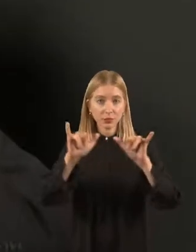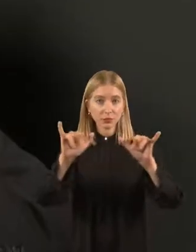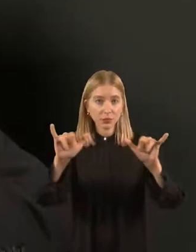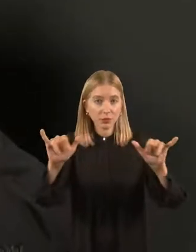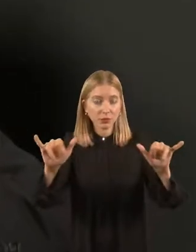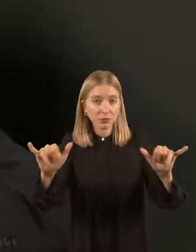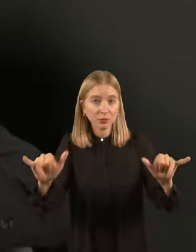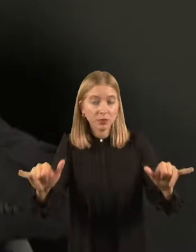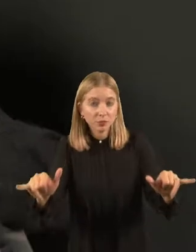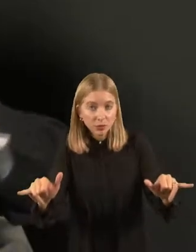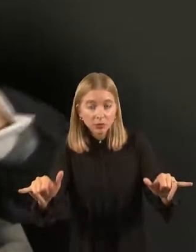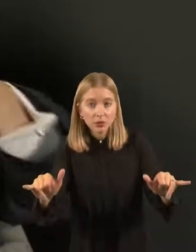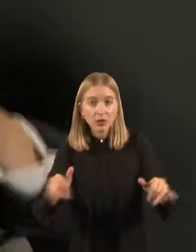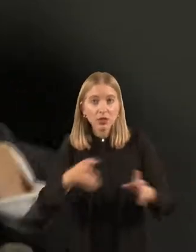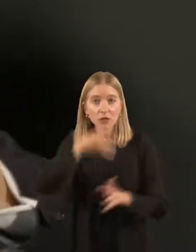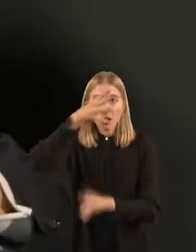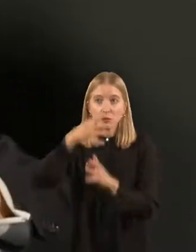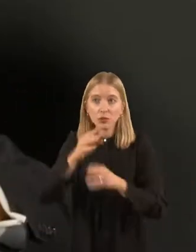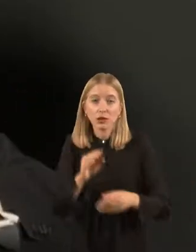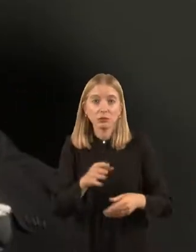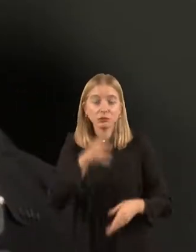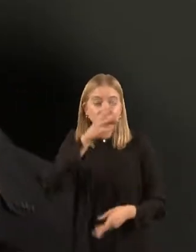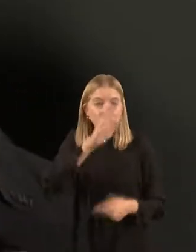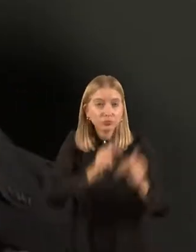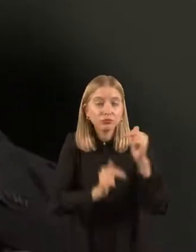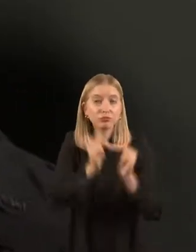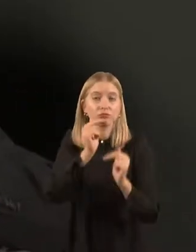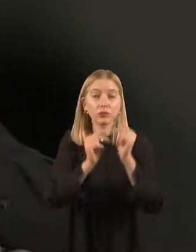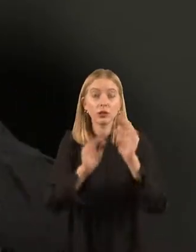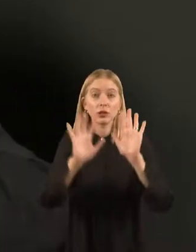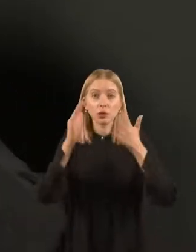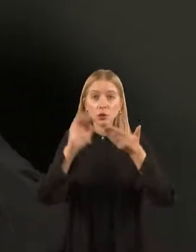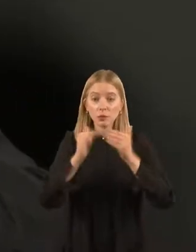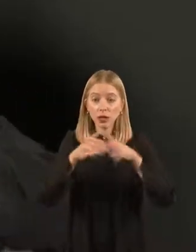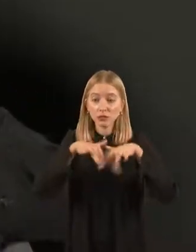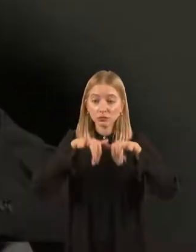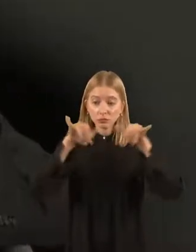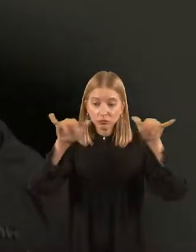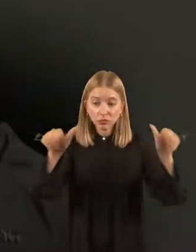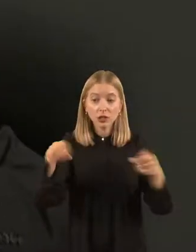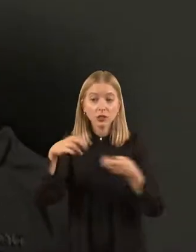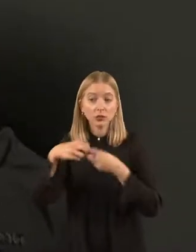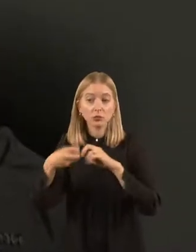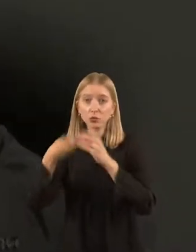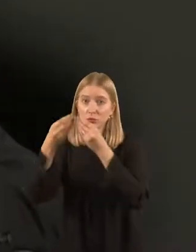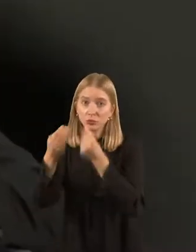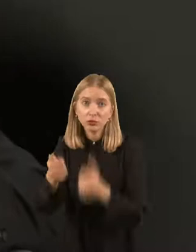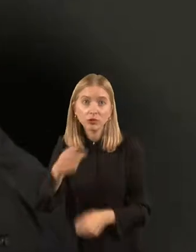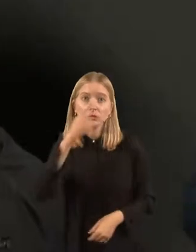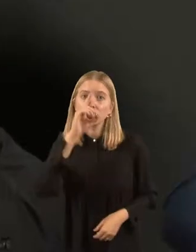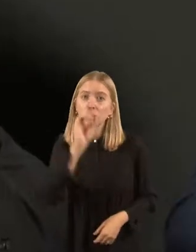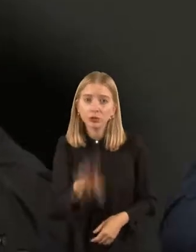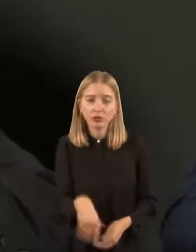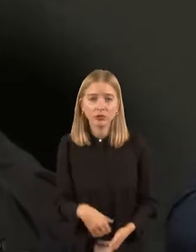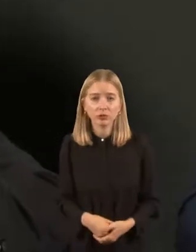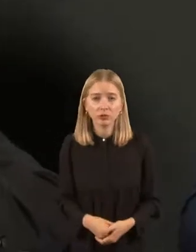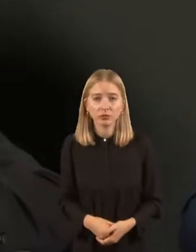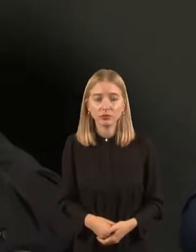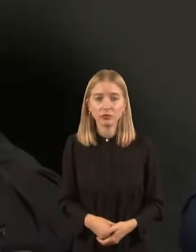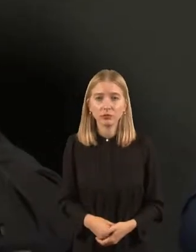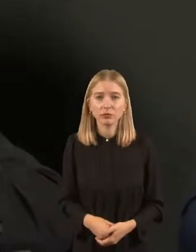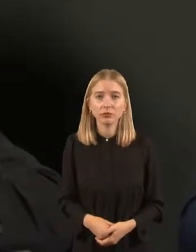reducing your fleet, you will be growing your fleet, and people will choose the cheaper mode of transportation,